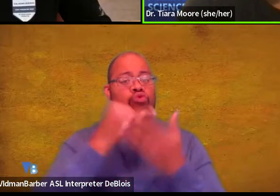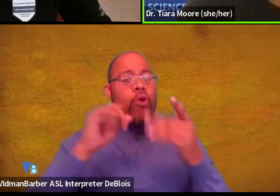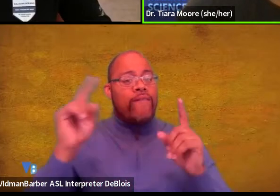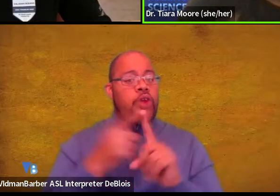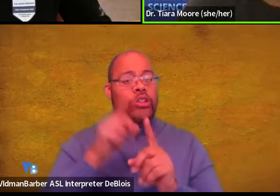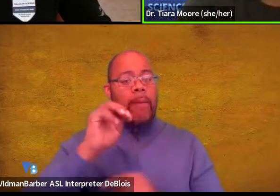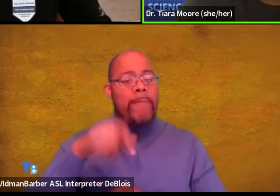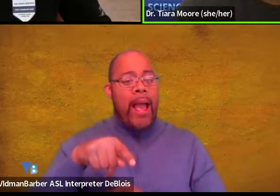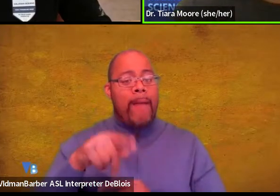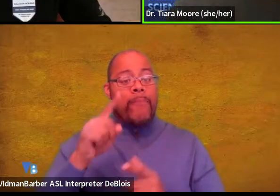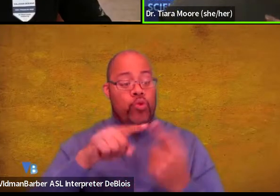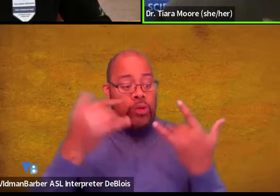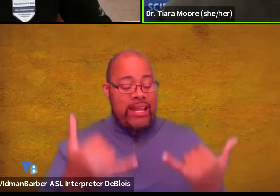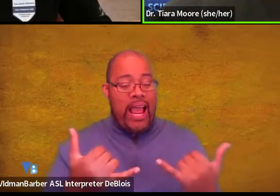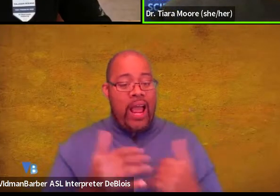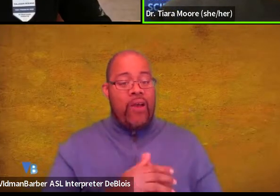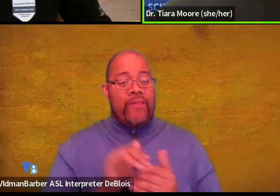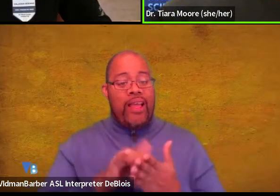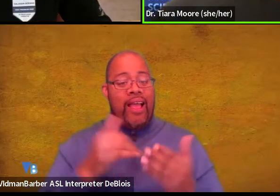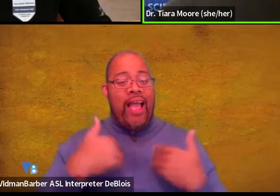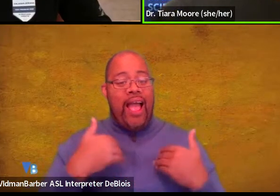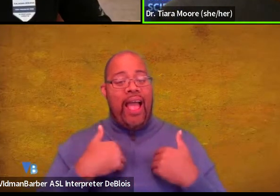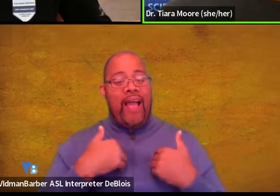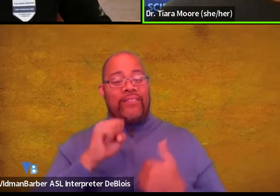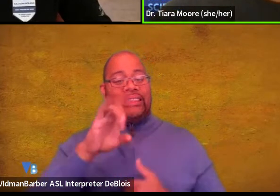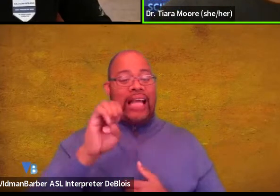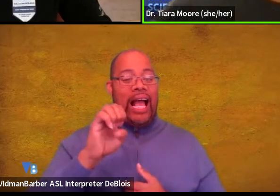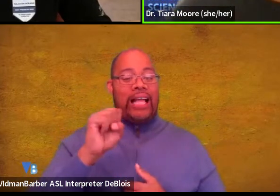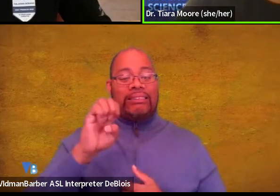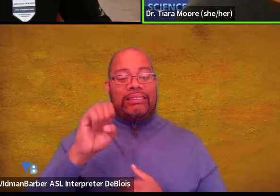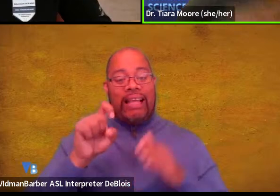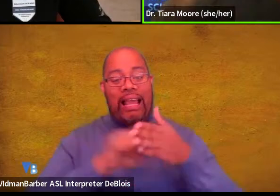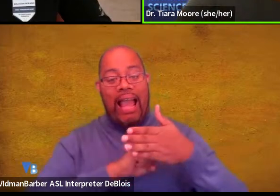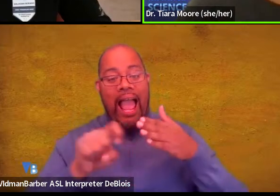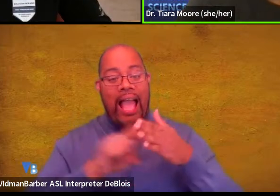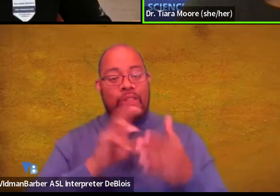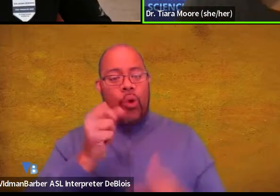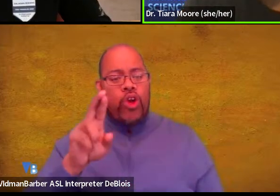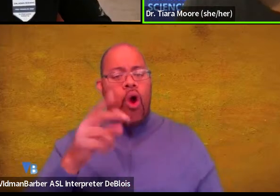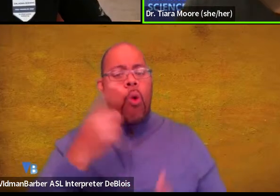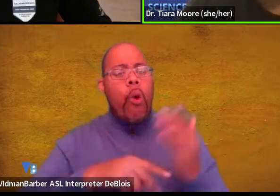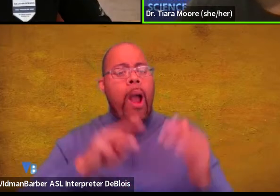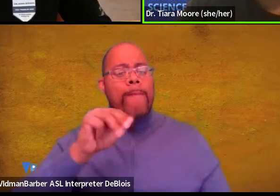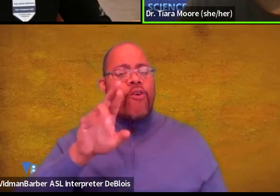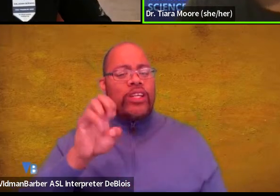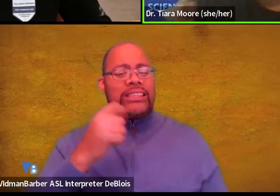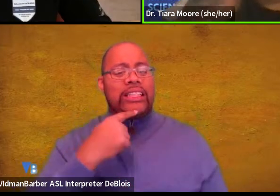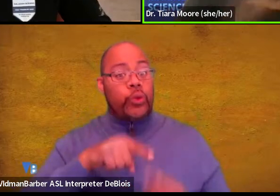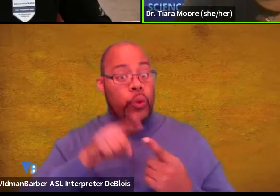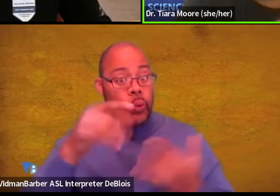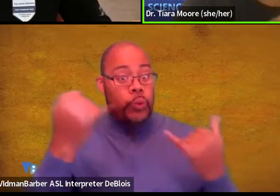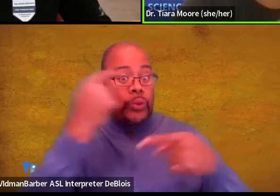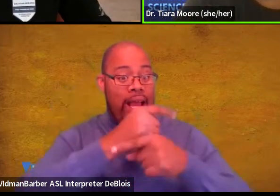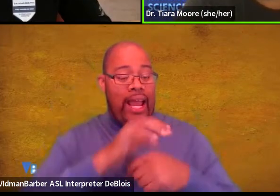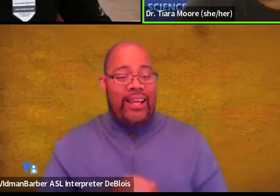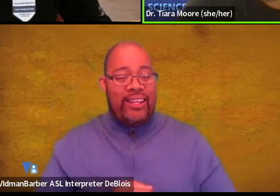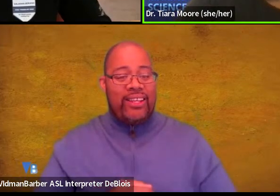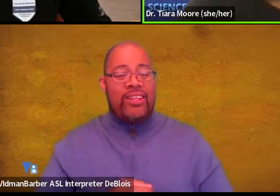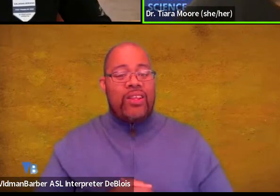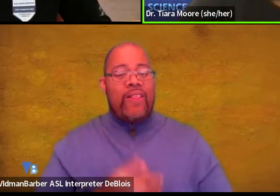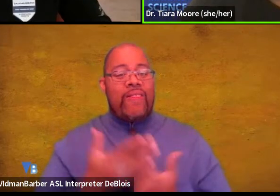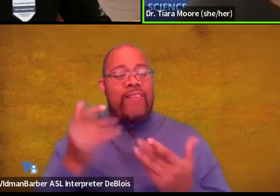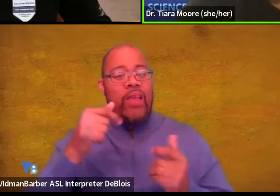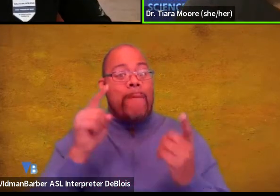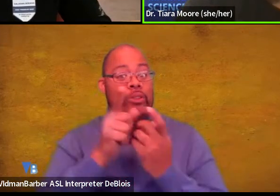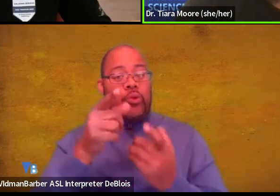first map to where we are now, where we have this side scan sonar? What would Marie say to you today if you think she